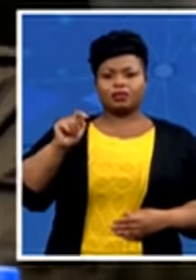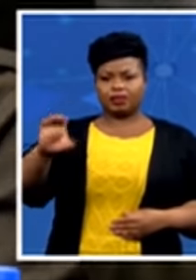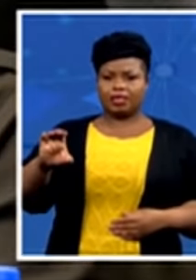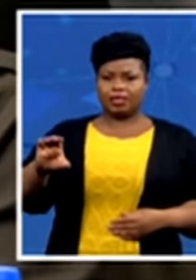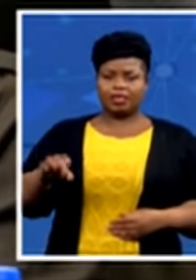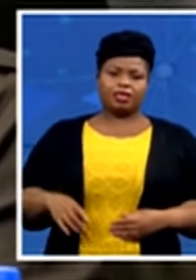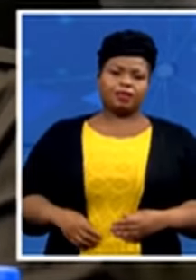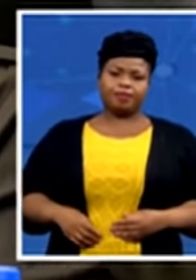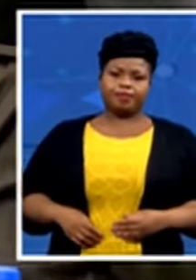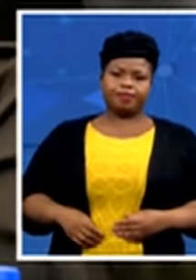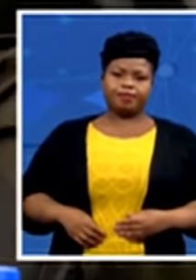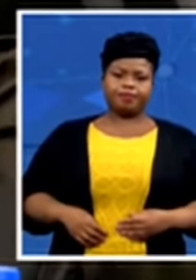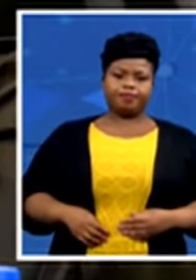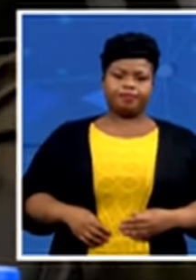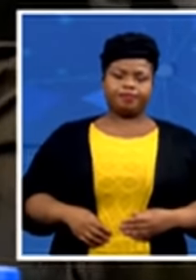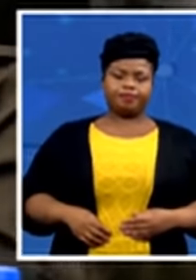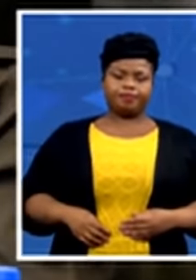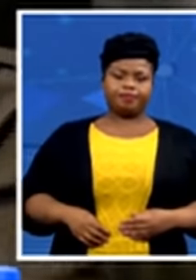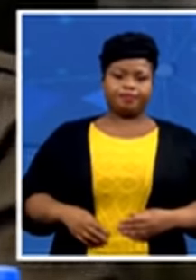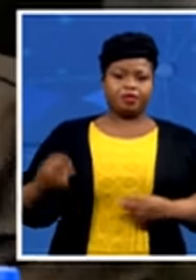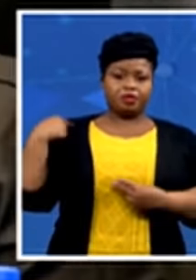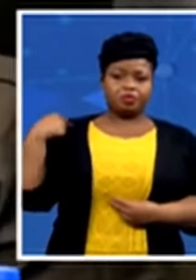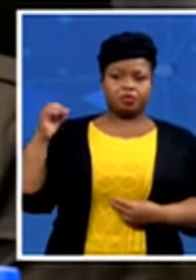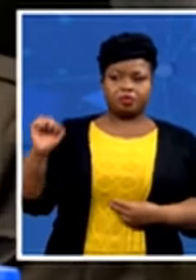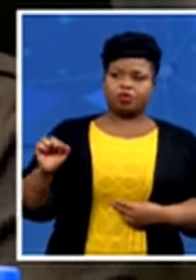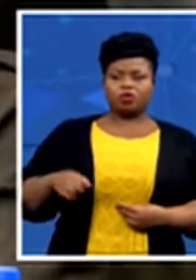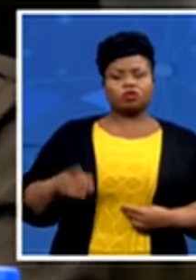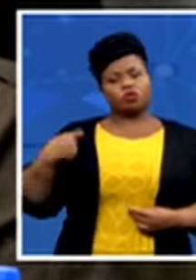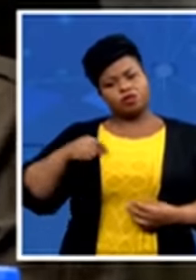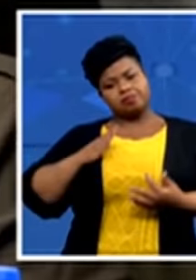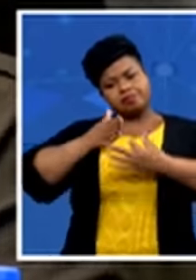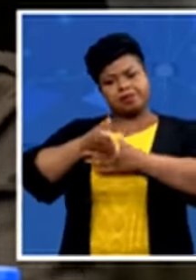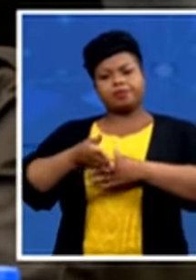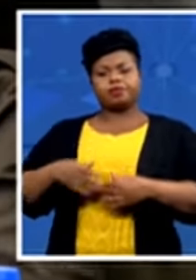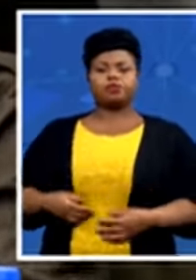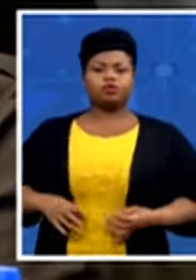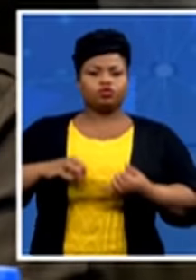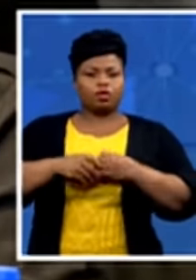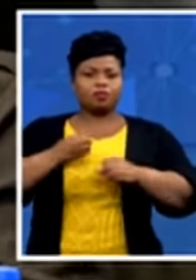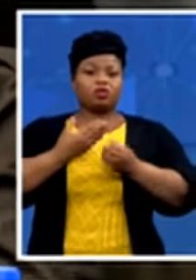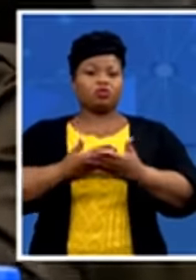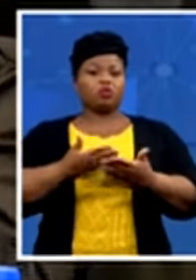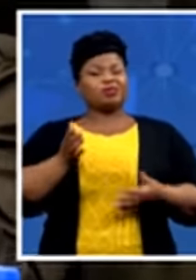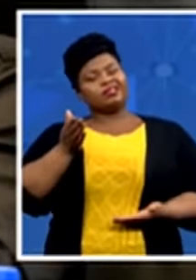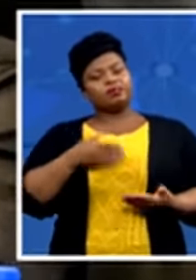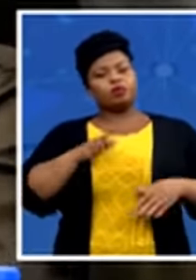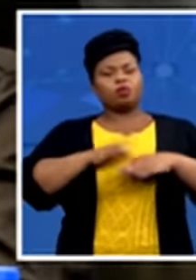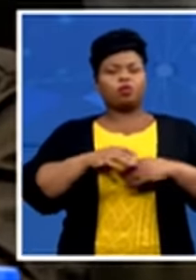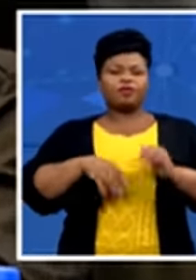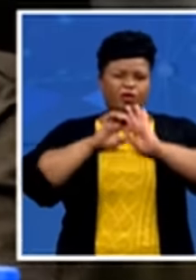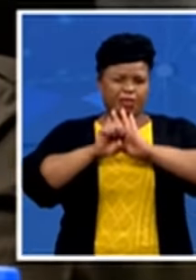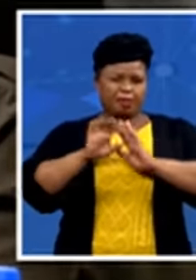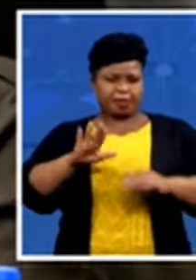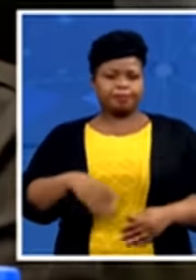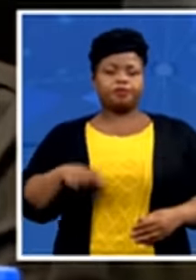We have intervened in that regard and ensure that we increase the capacity. If I can give you an example, if you talk about the accident